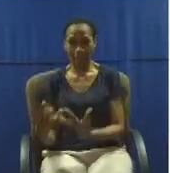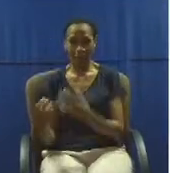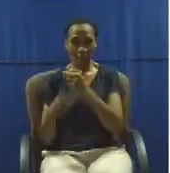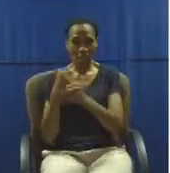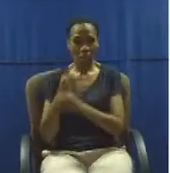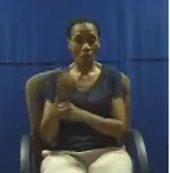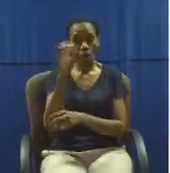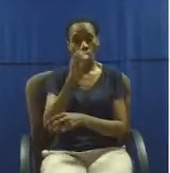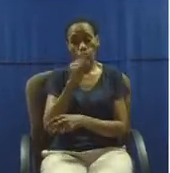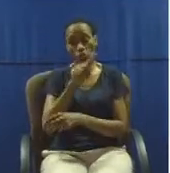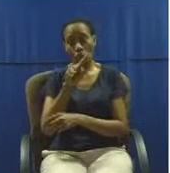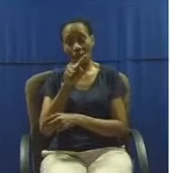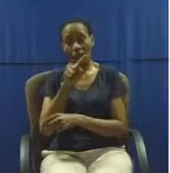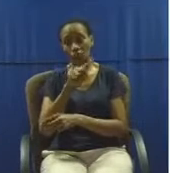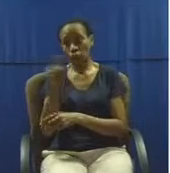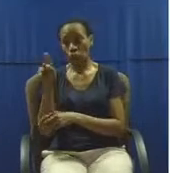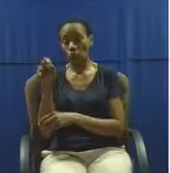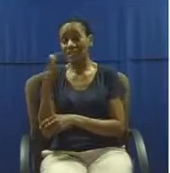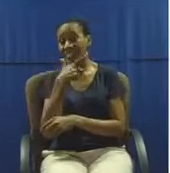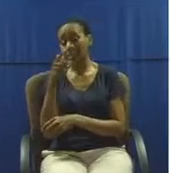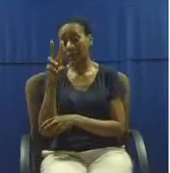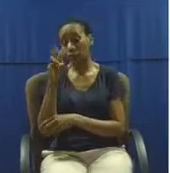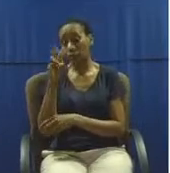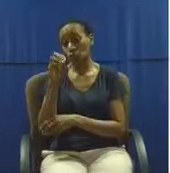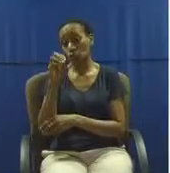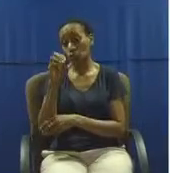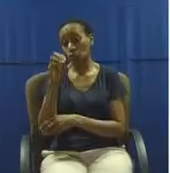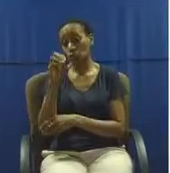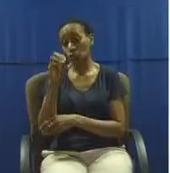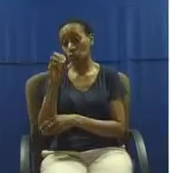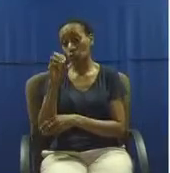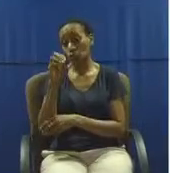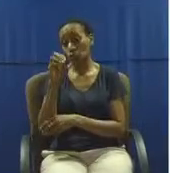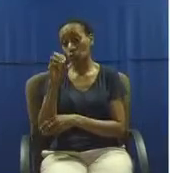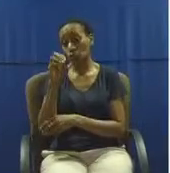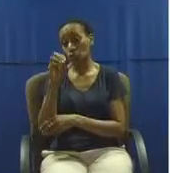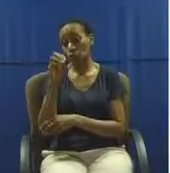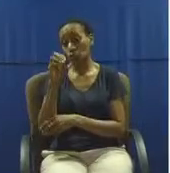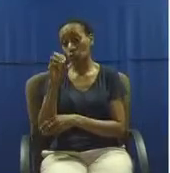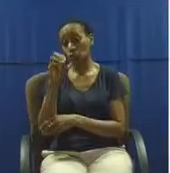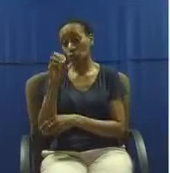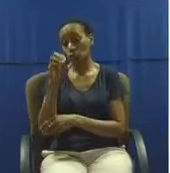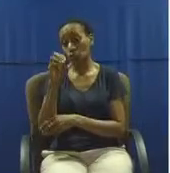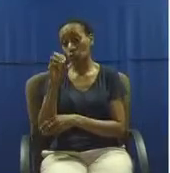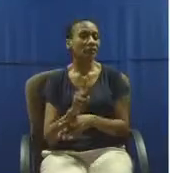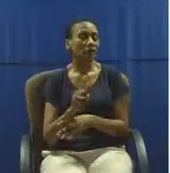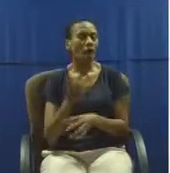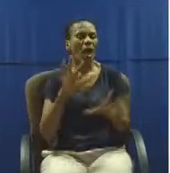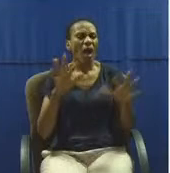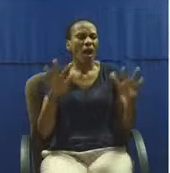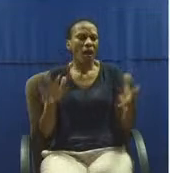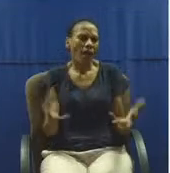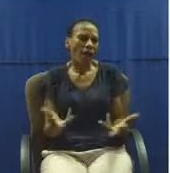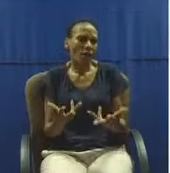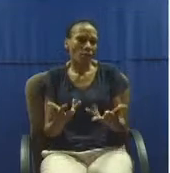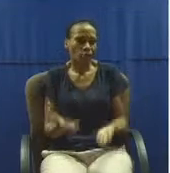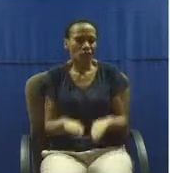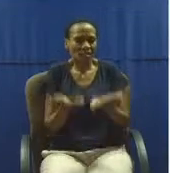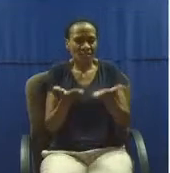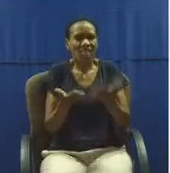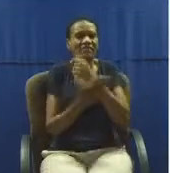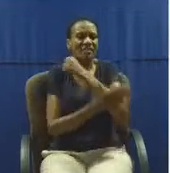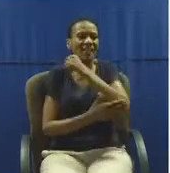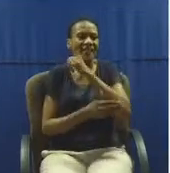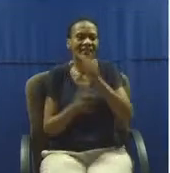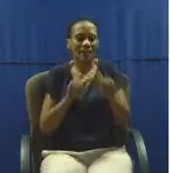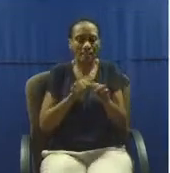to December 2021, but were instead guided by what would be in the best interests of the country, as we